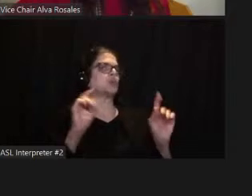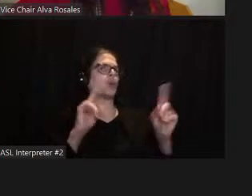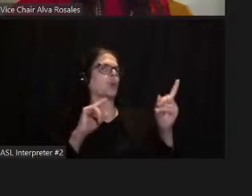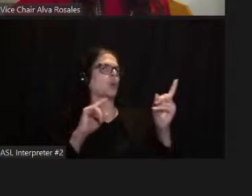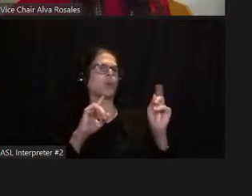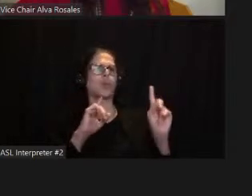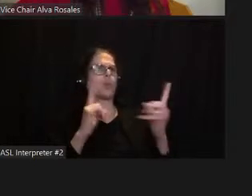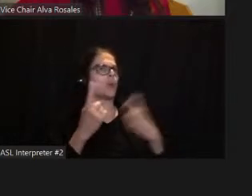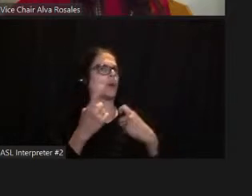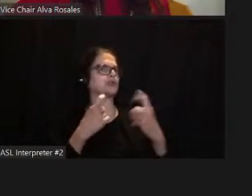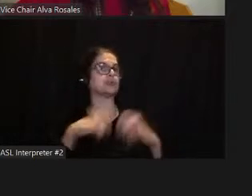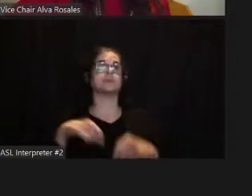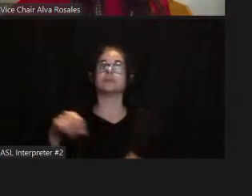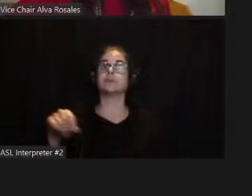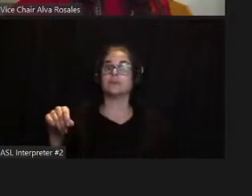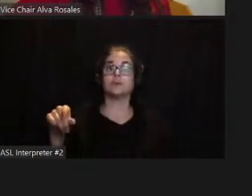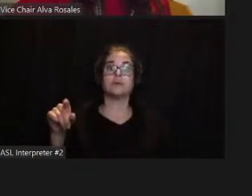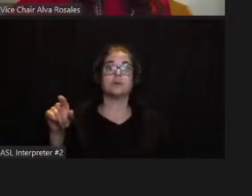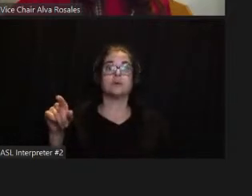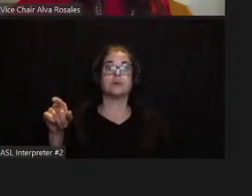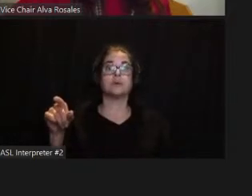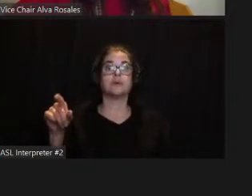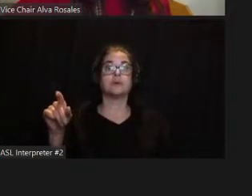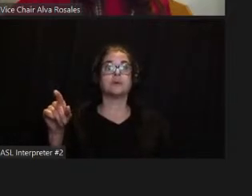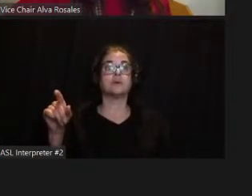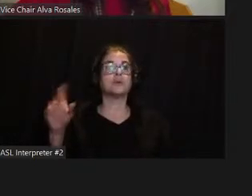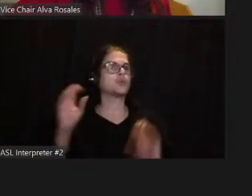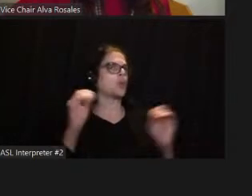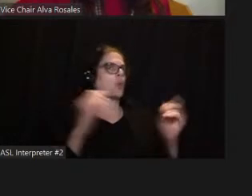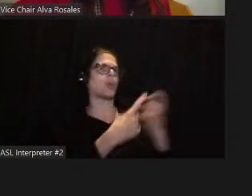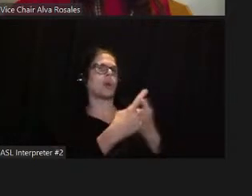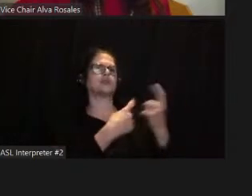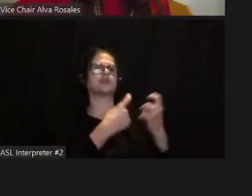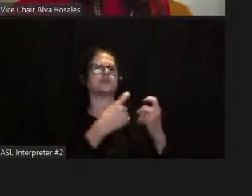Irvine, any questions on that matter? No questions, Greg.